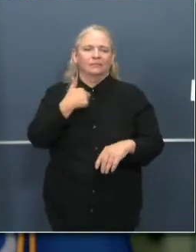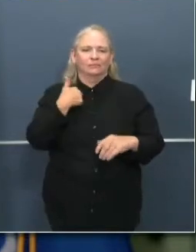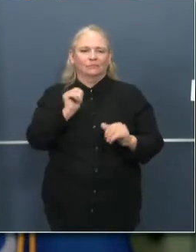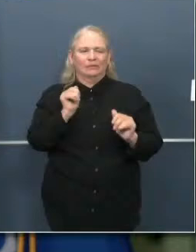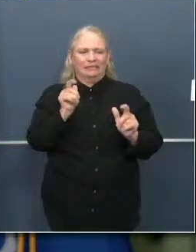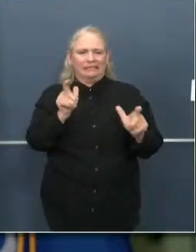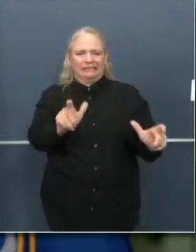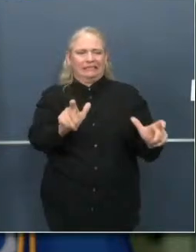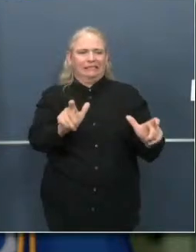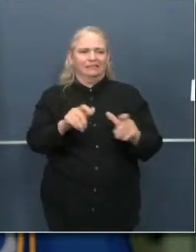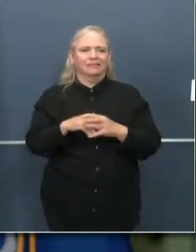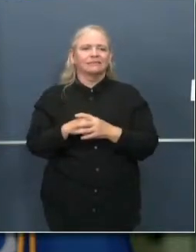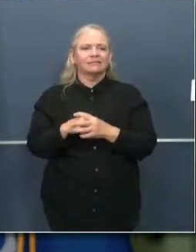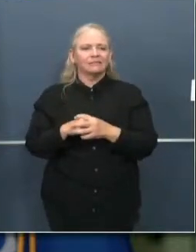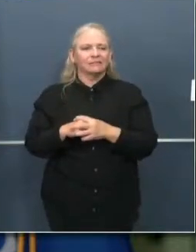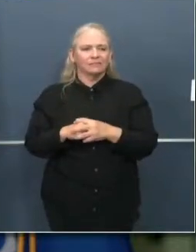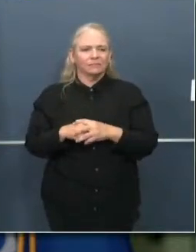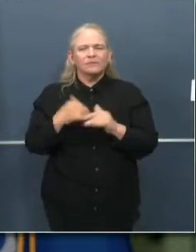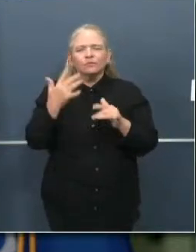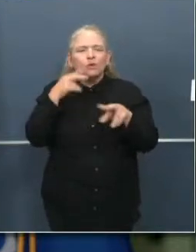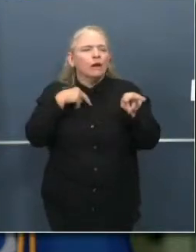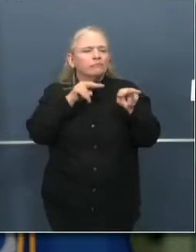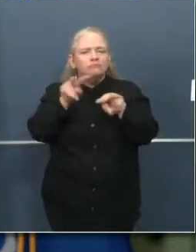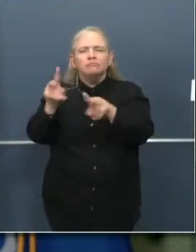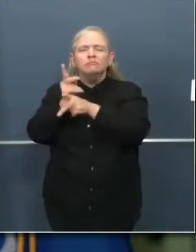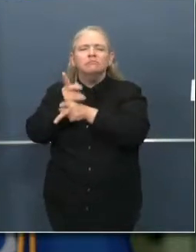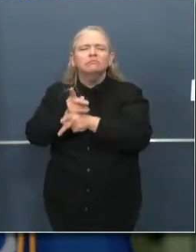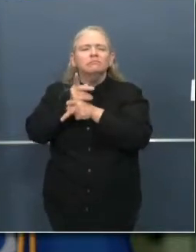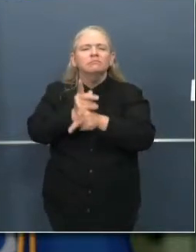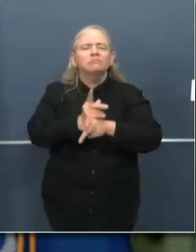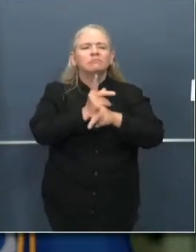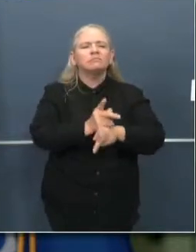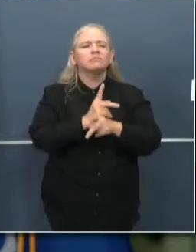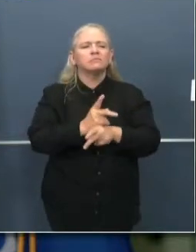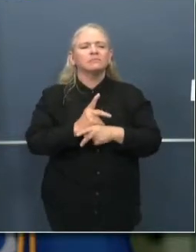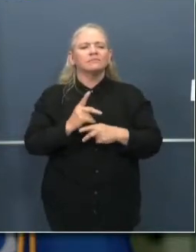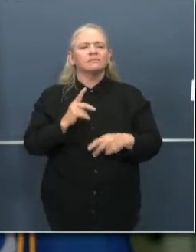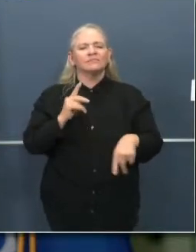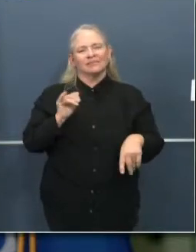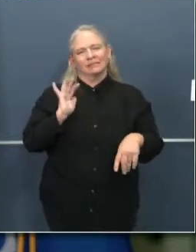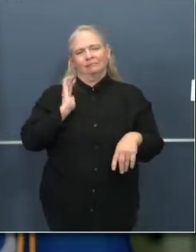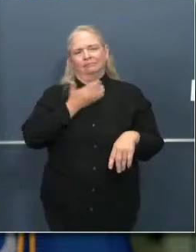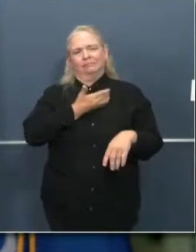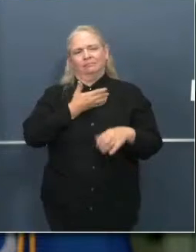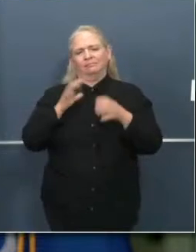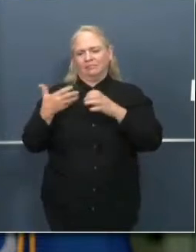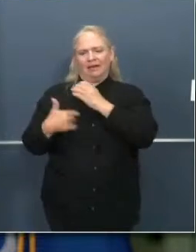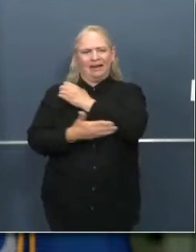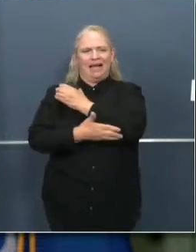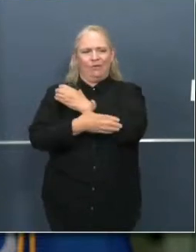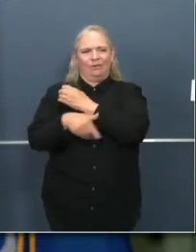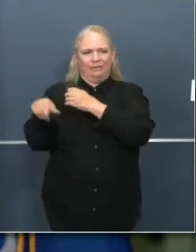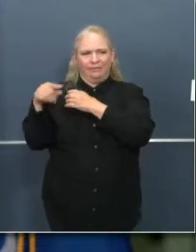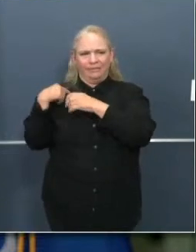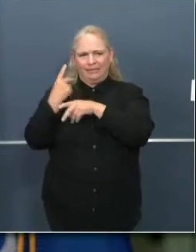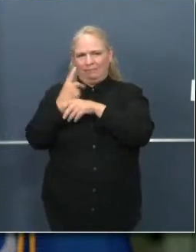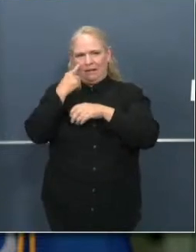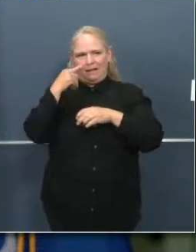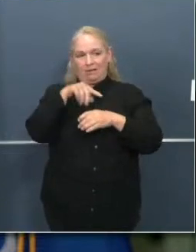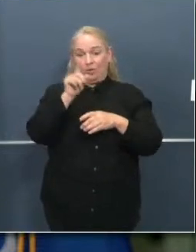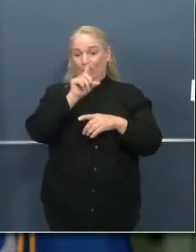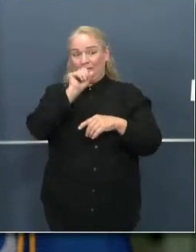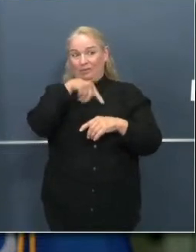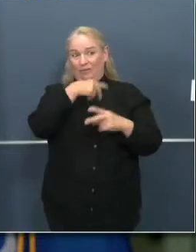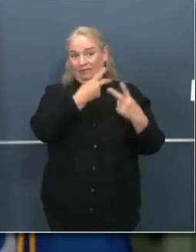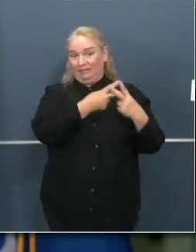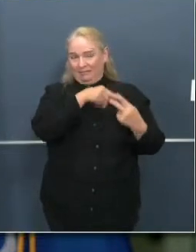county as part of that cohort of command unit that's working to address issues in real time to